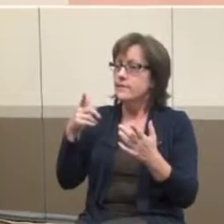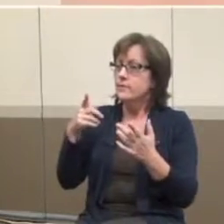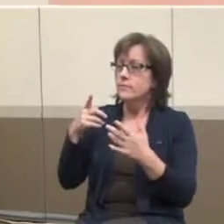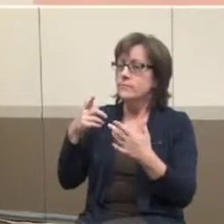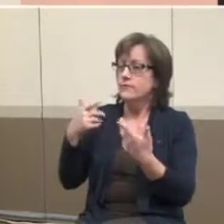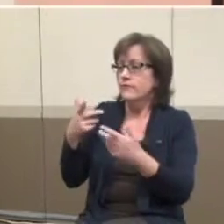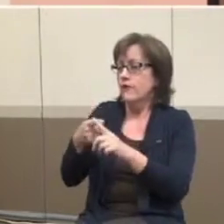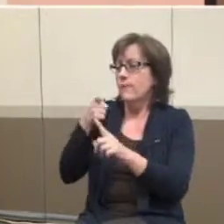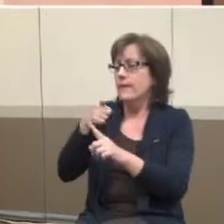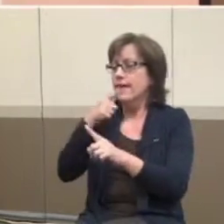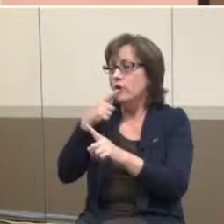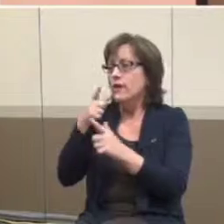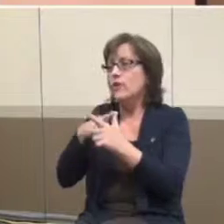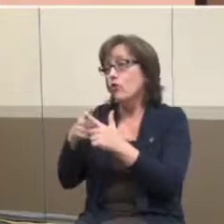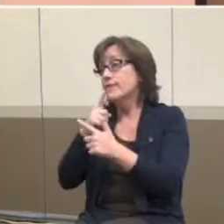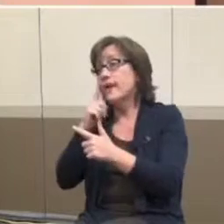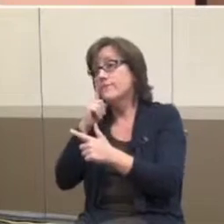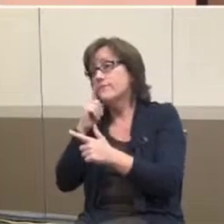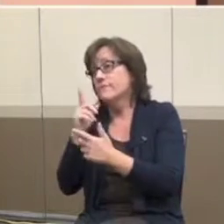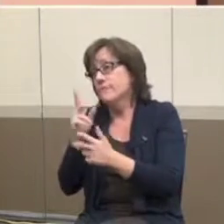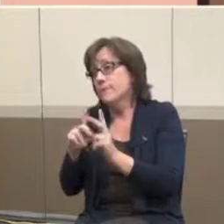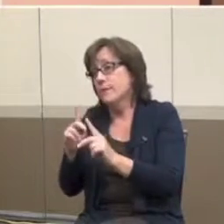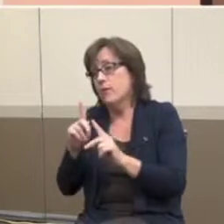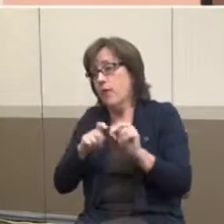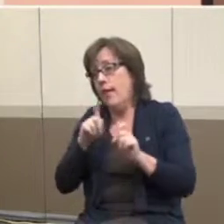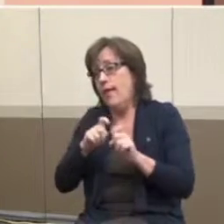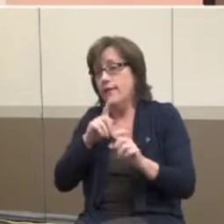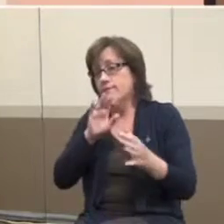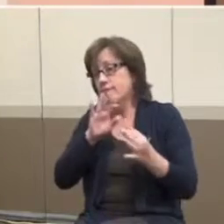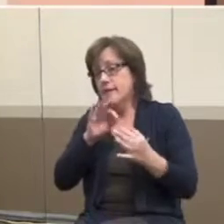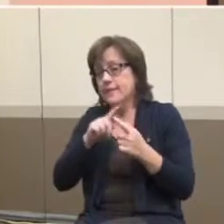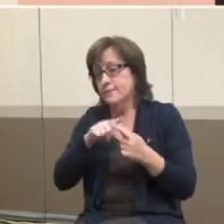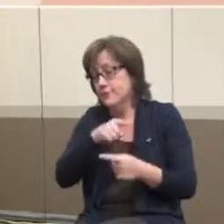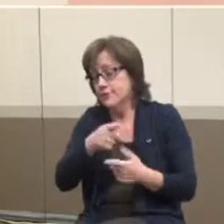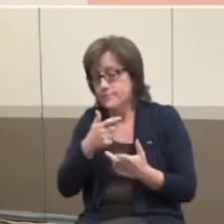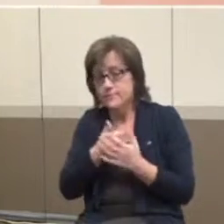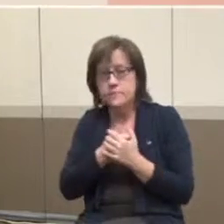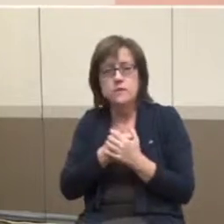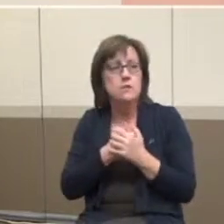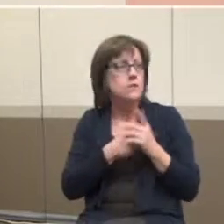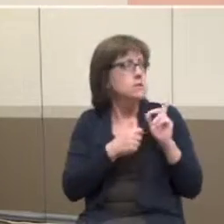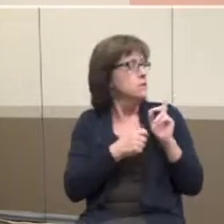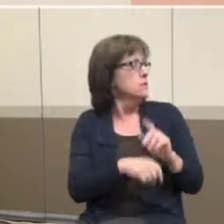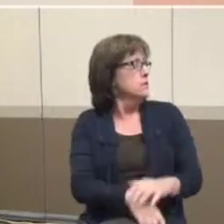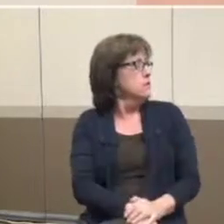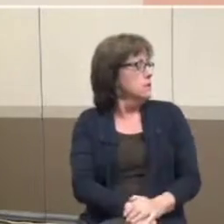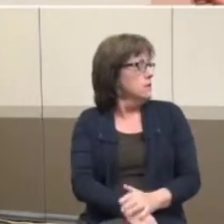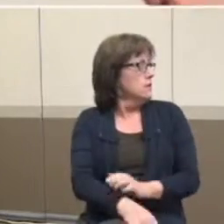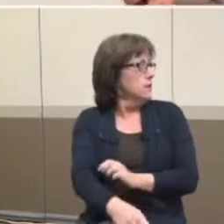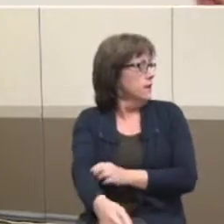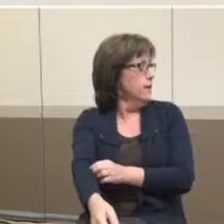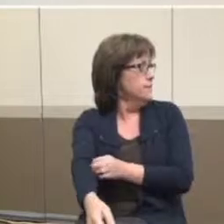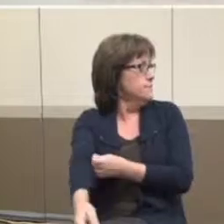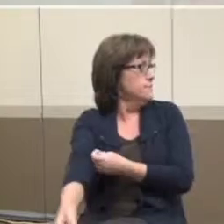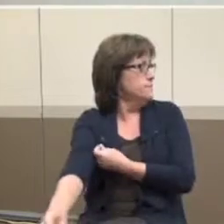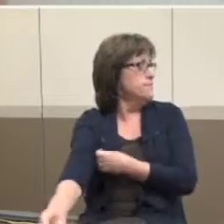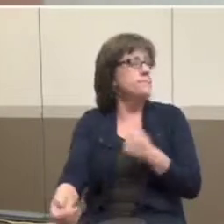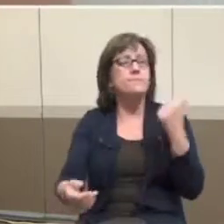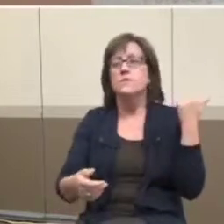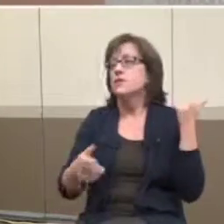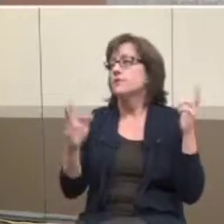community. A couple of quotes here that I just want to read real quickly. She talks about in her hearing